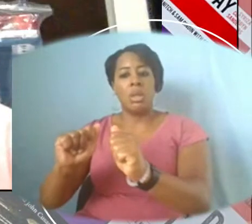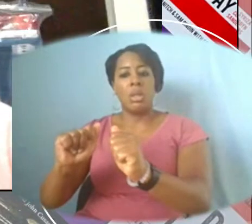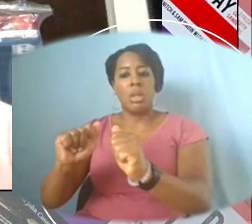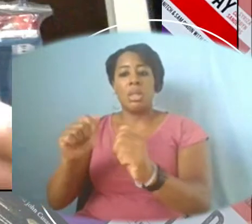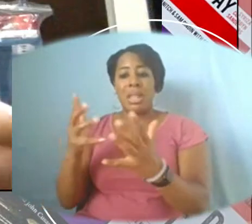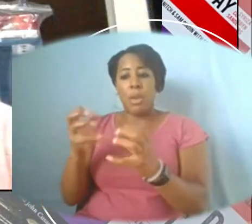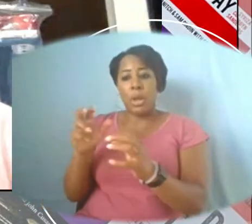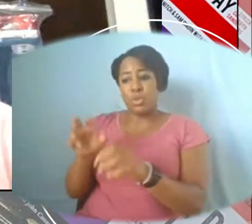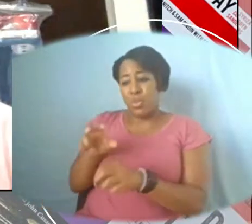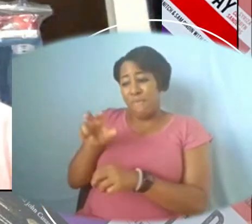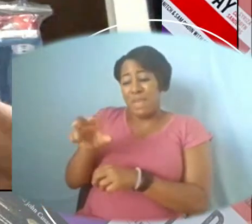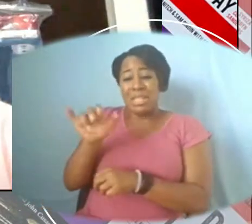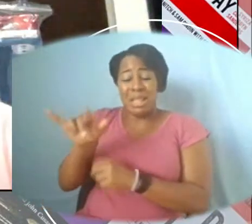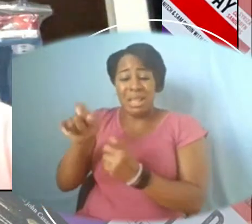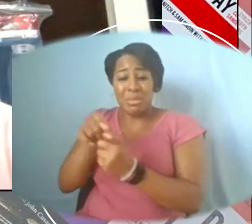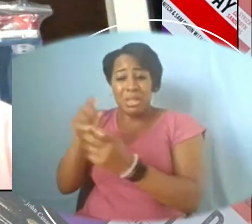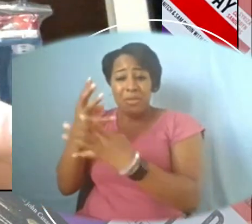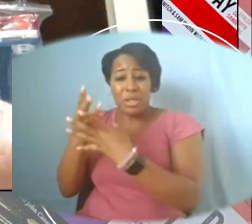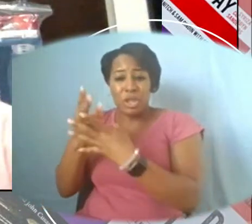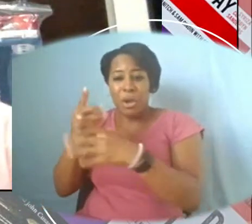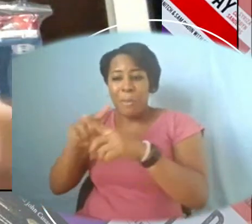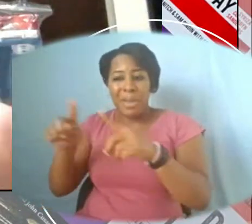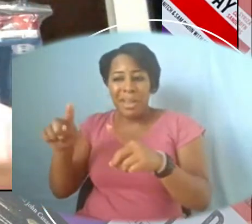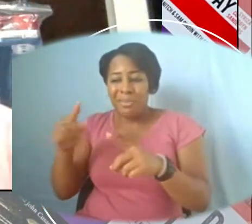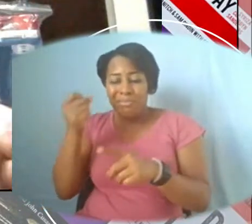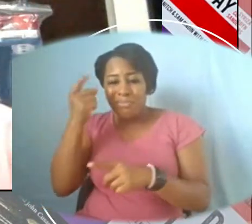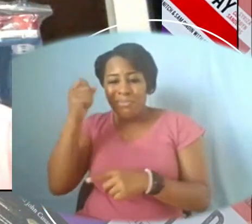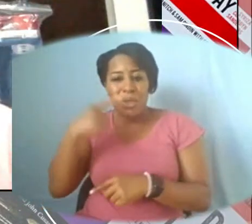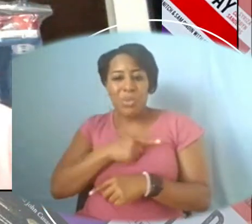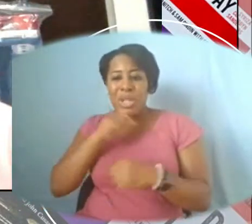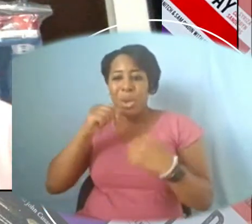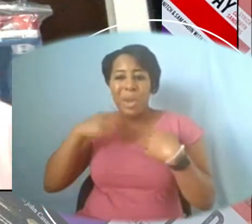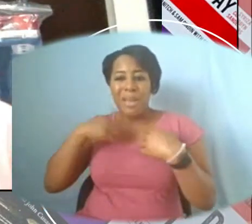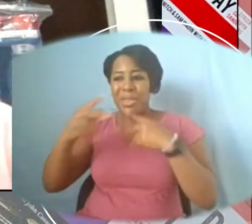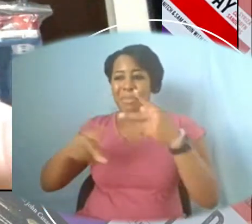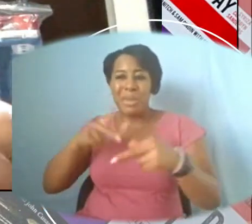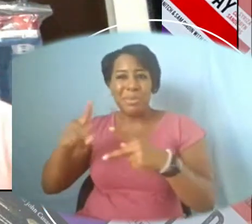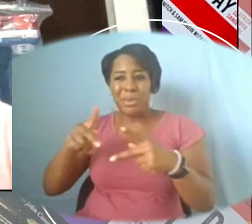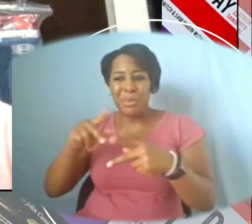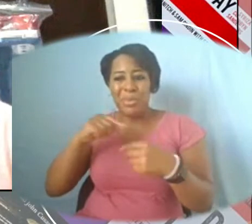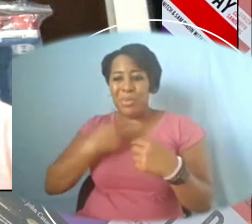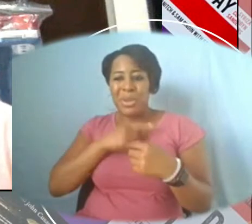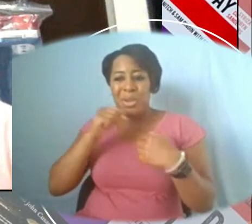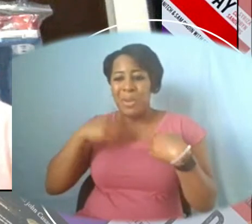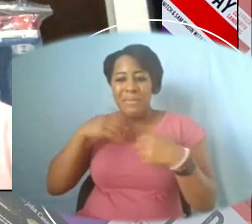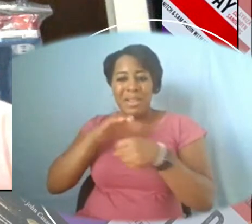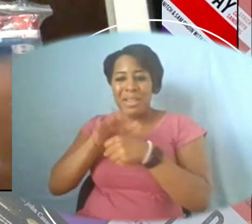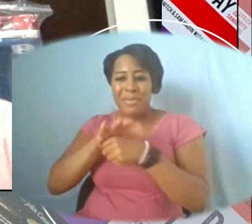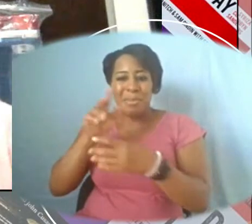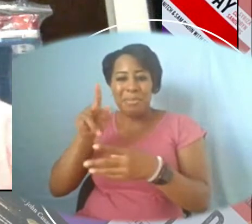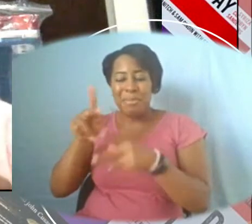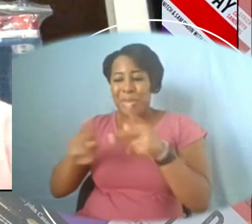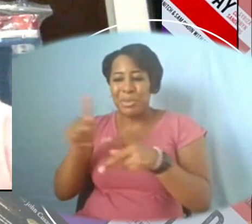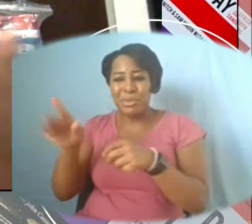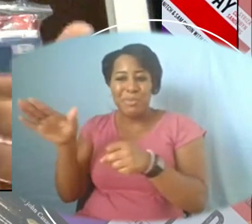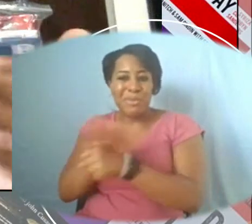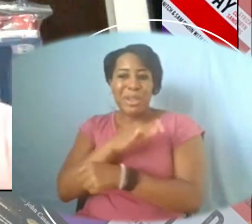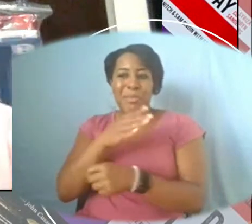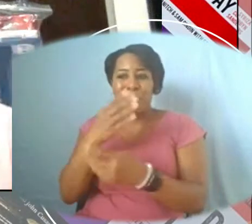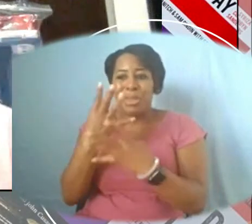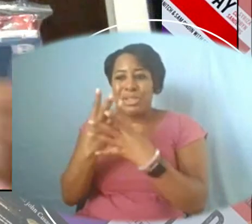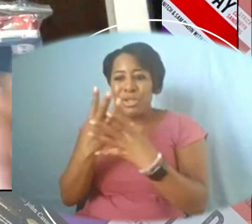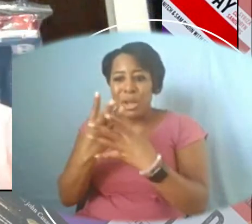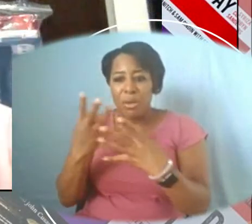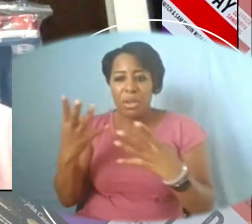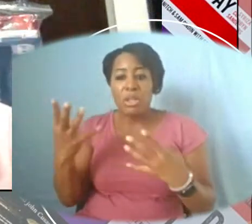this jail, but we don't even have the people currently to fill up that jail. So what would end up being a sequencing of, if there is